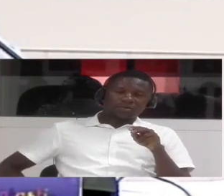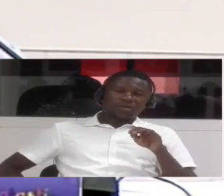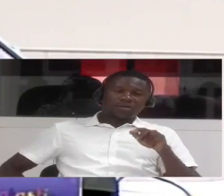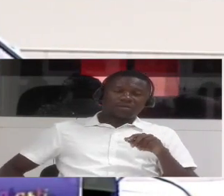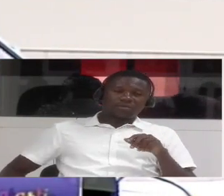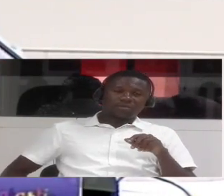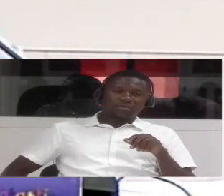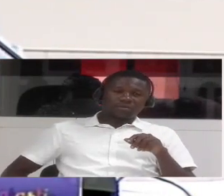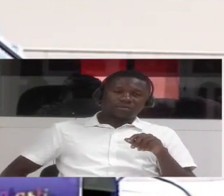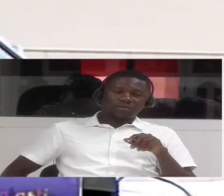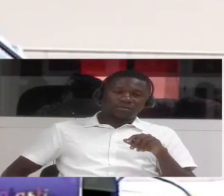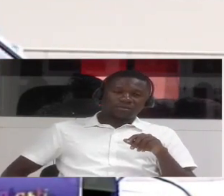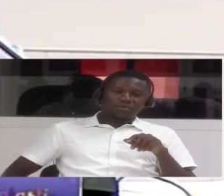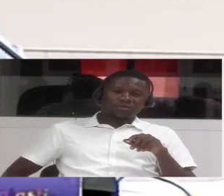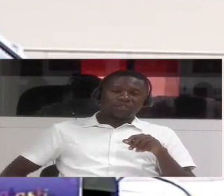John.